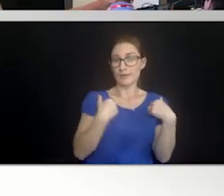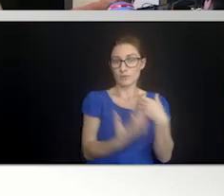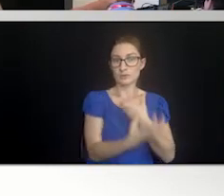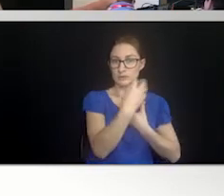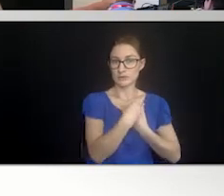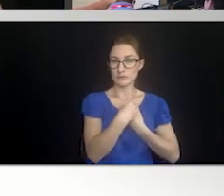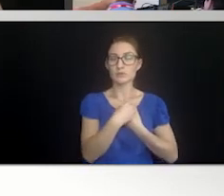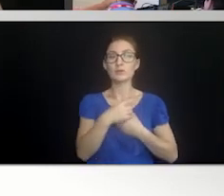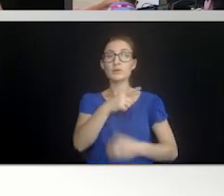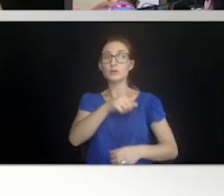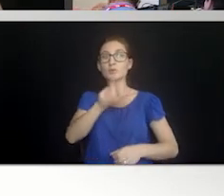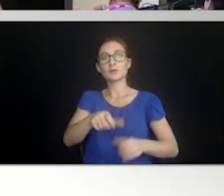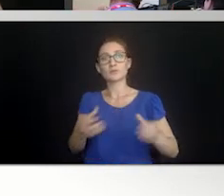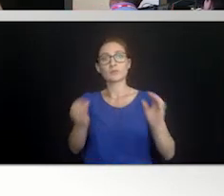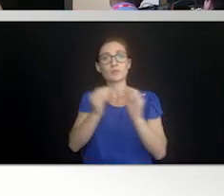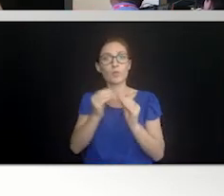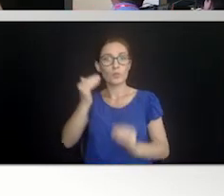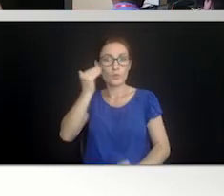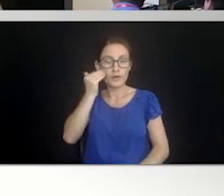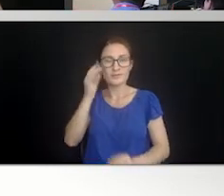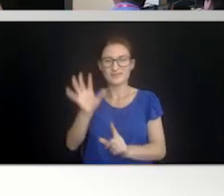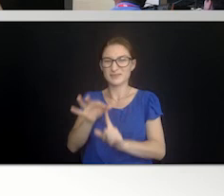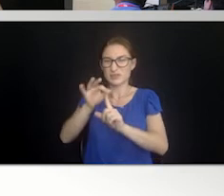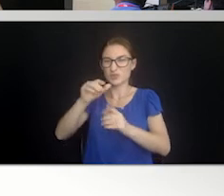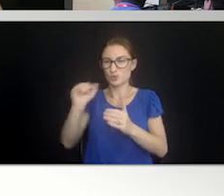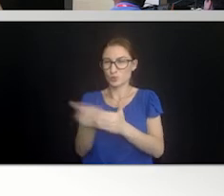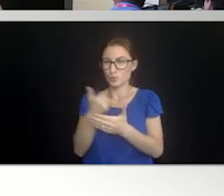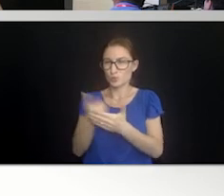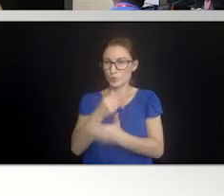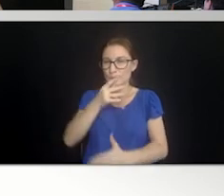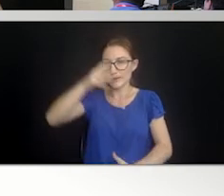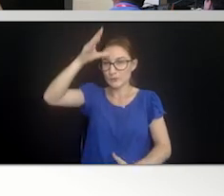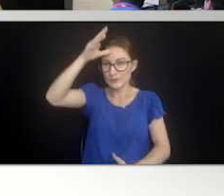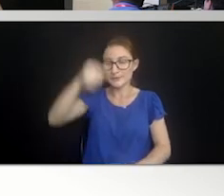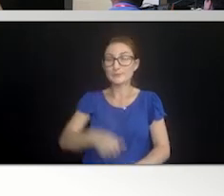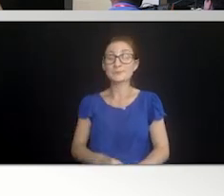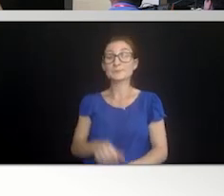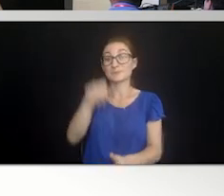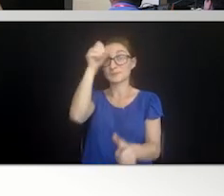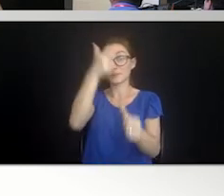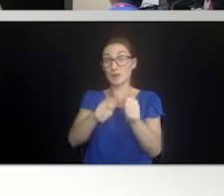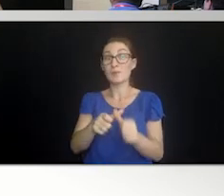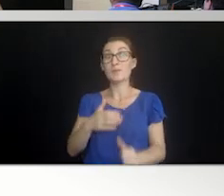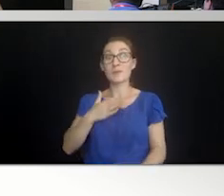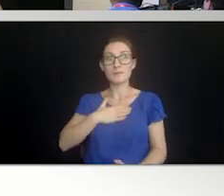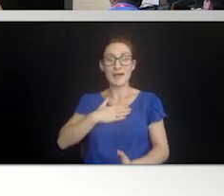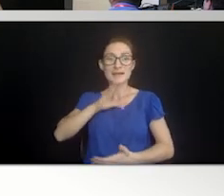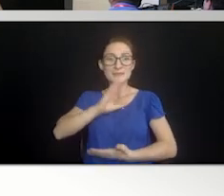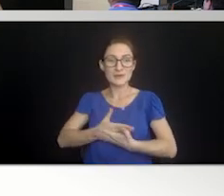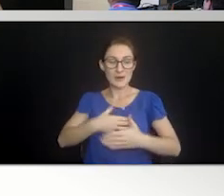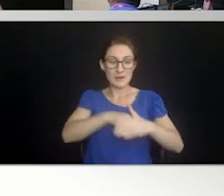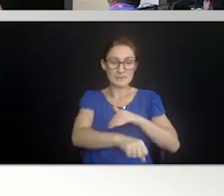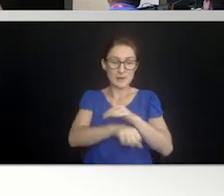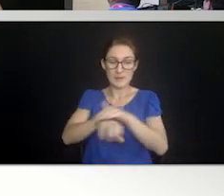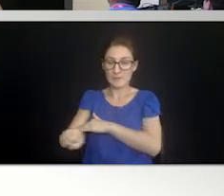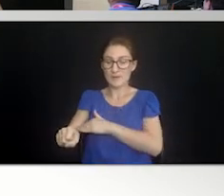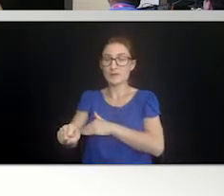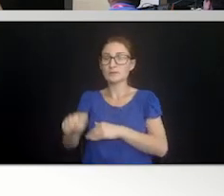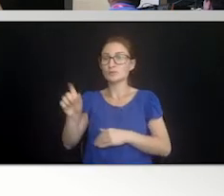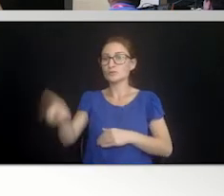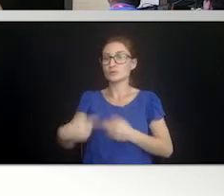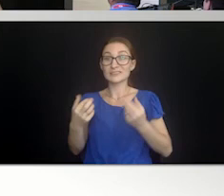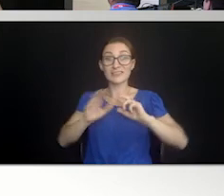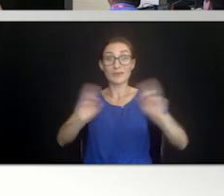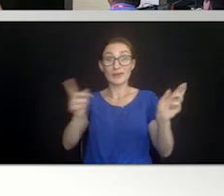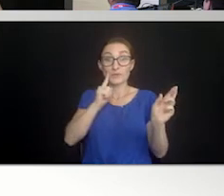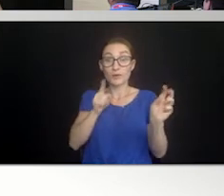neurodiverse. There's a lot more things that you have to be aware of, and especially for new parents. I remember when we had our girls, even getting ready for